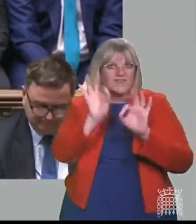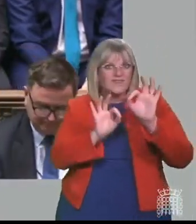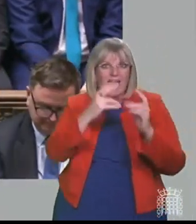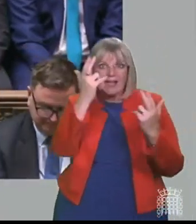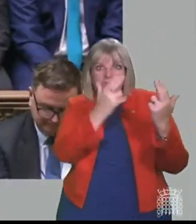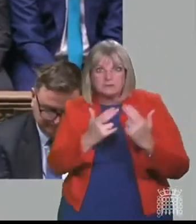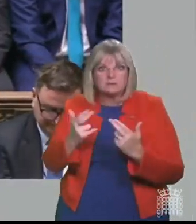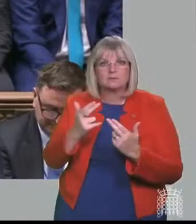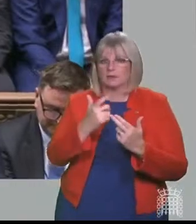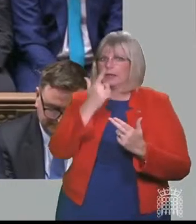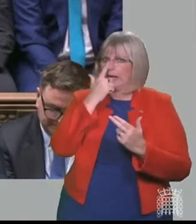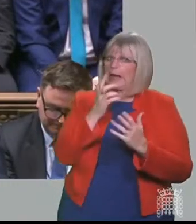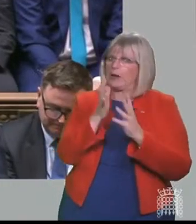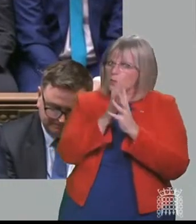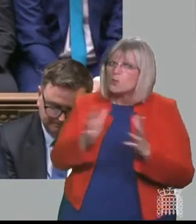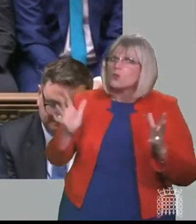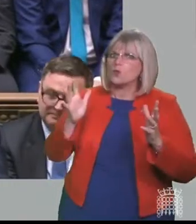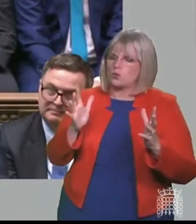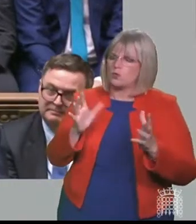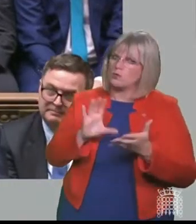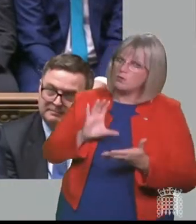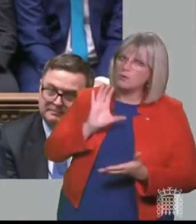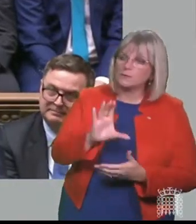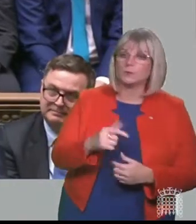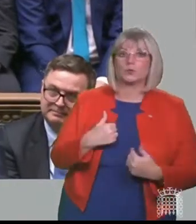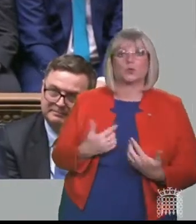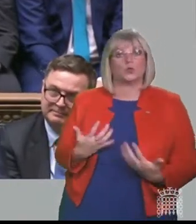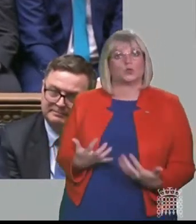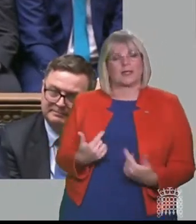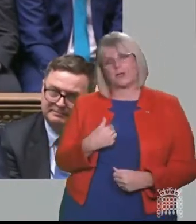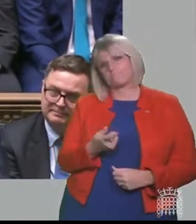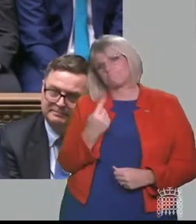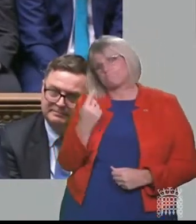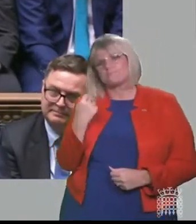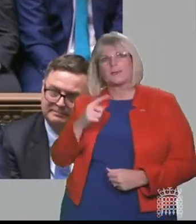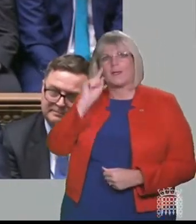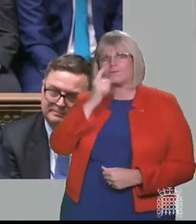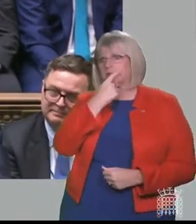tax credits, so I'll today launch a call for evidence on how to make that happen.